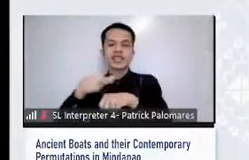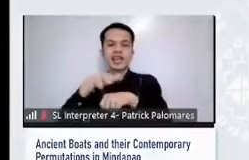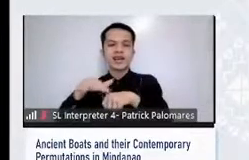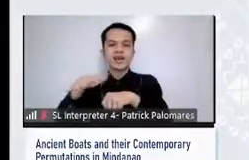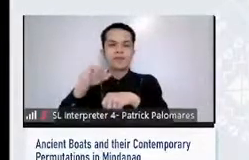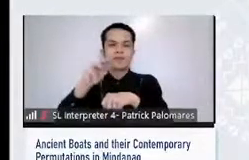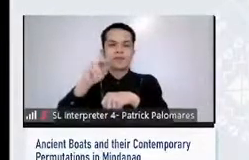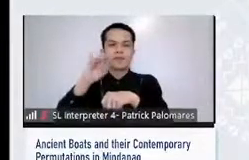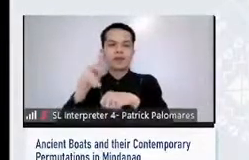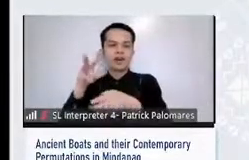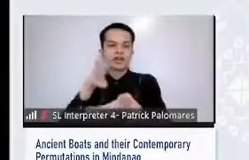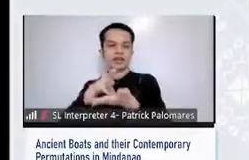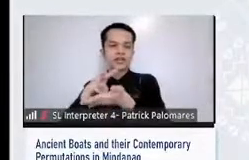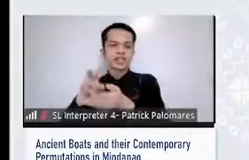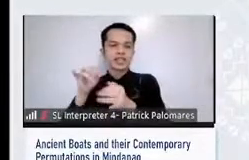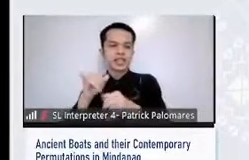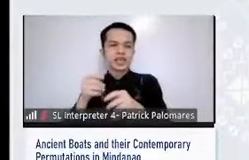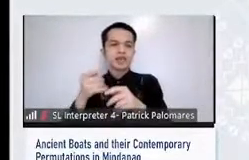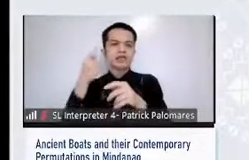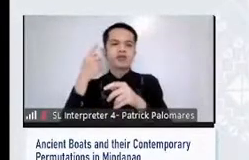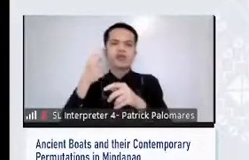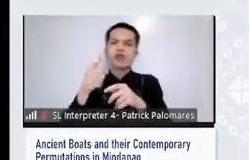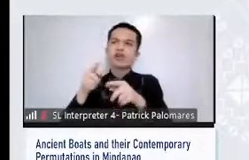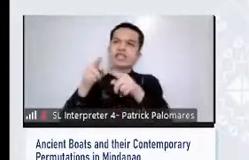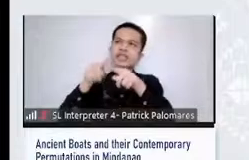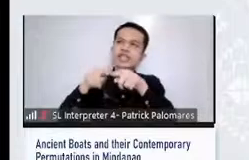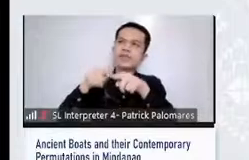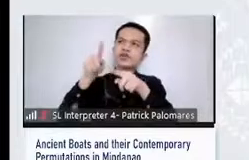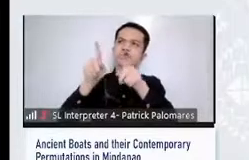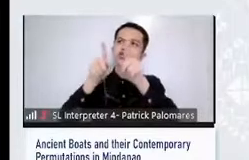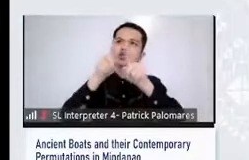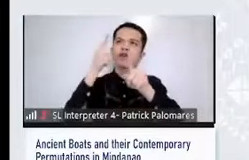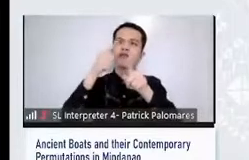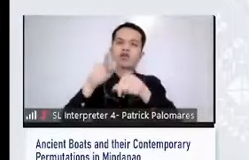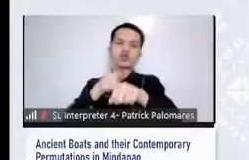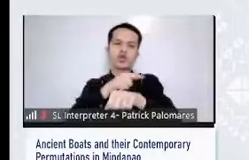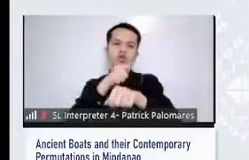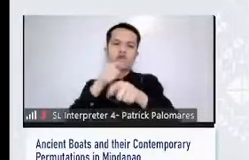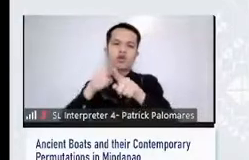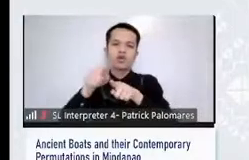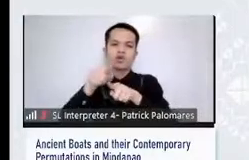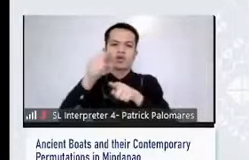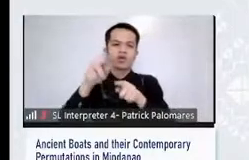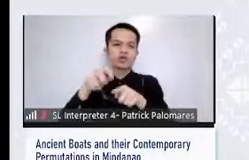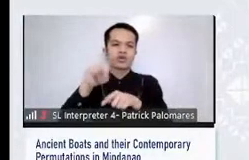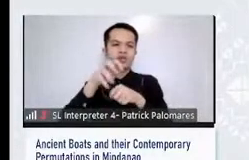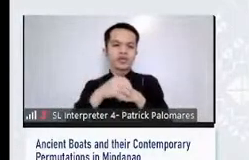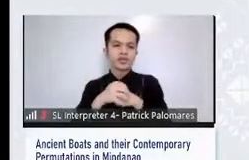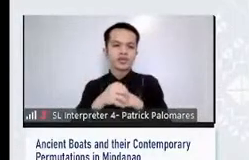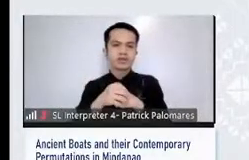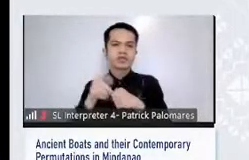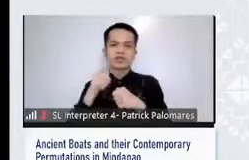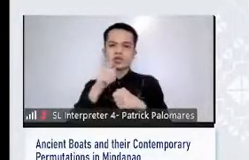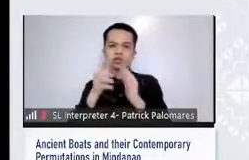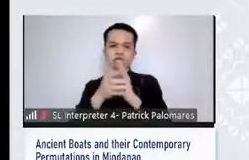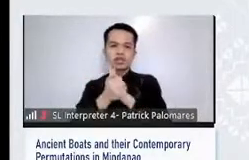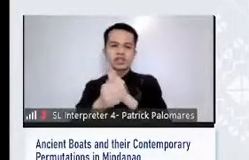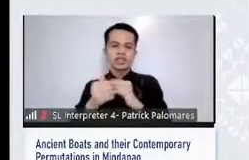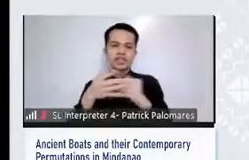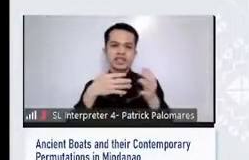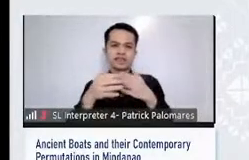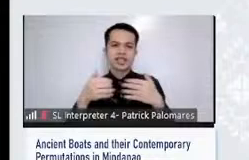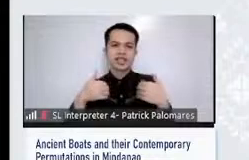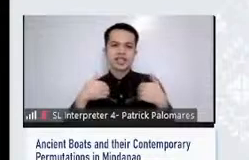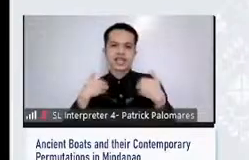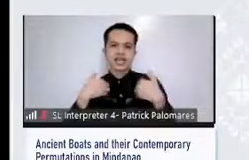on the stars for long-distance travel. Boat building is a skill usually taught to sons at a young age.